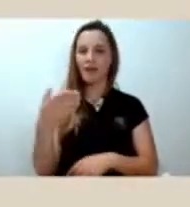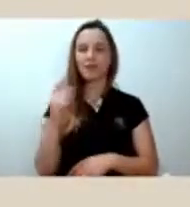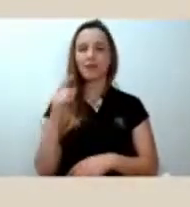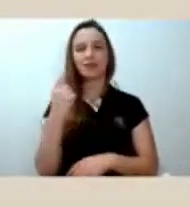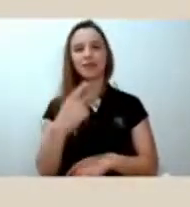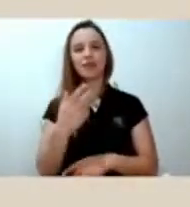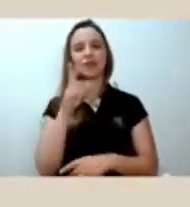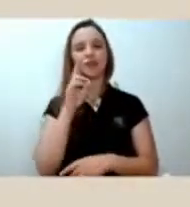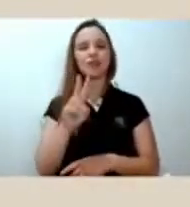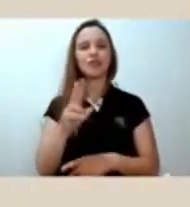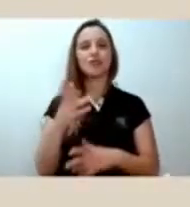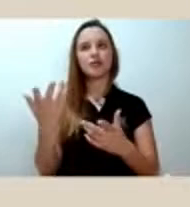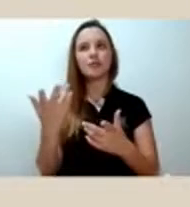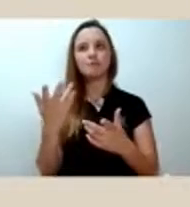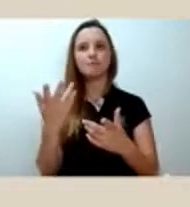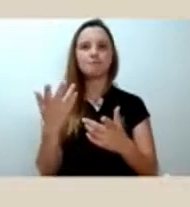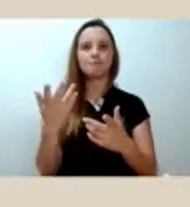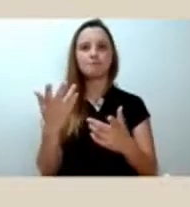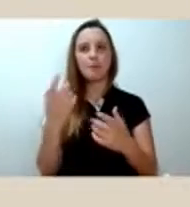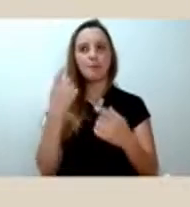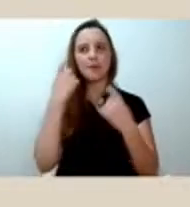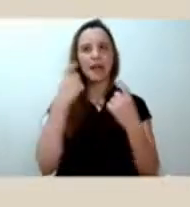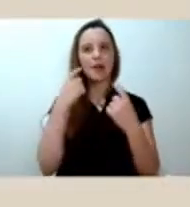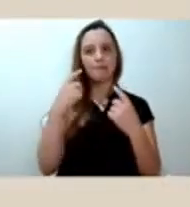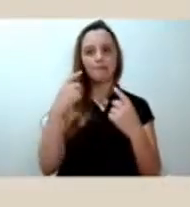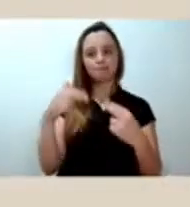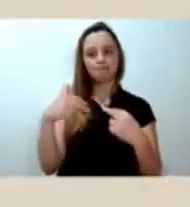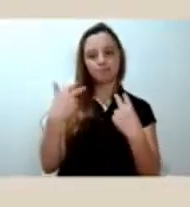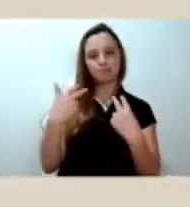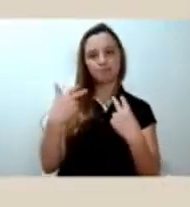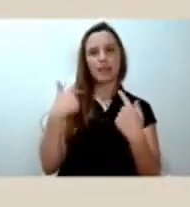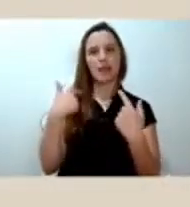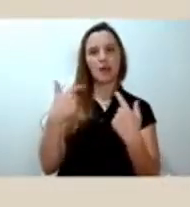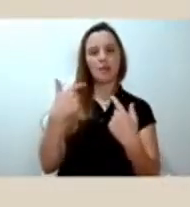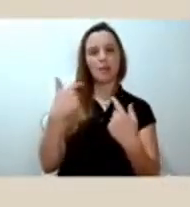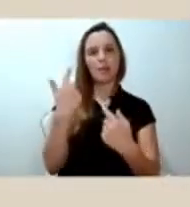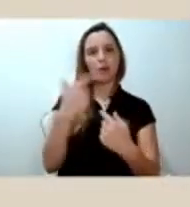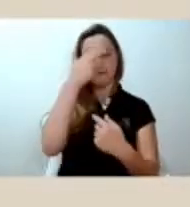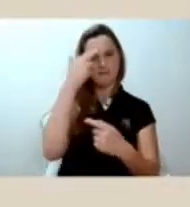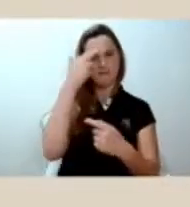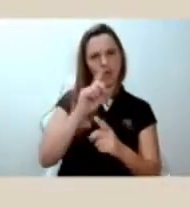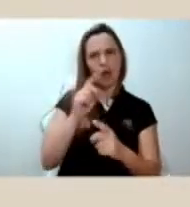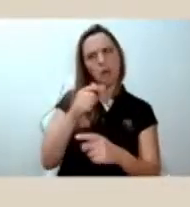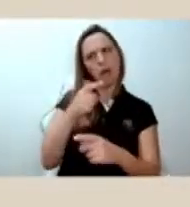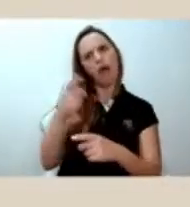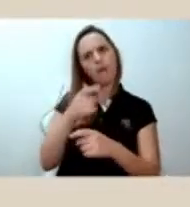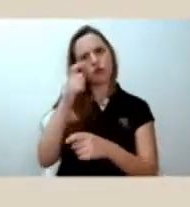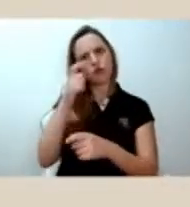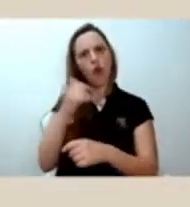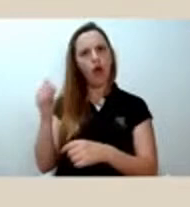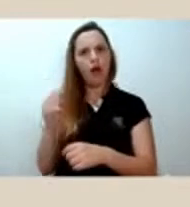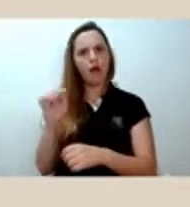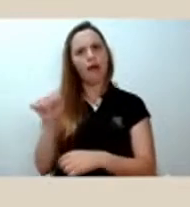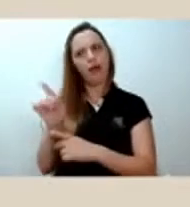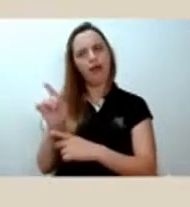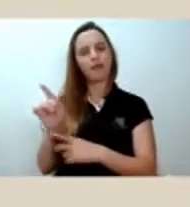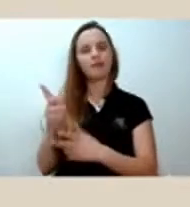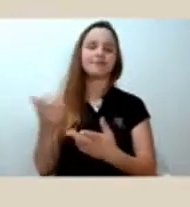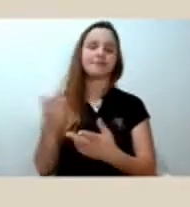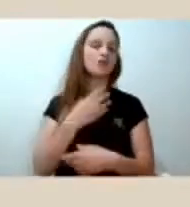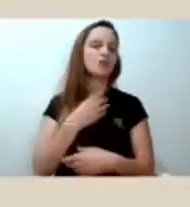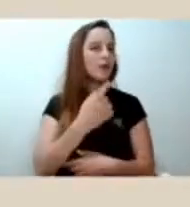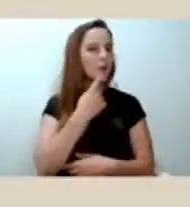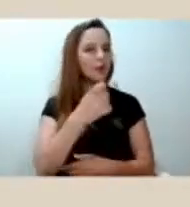example. So I would like to start by directing this question to Yolanda and Joanna, and to see how